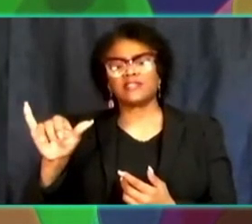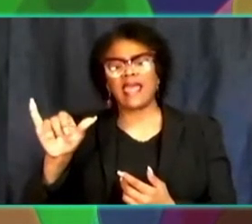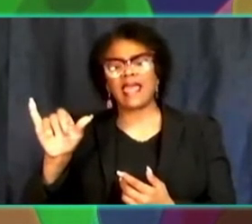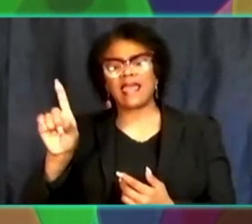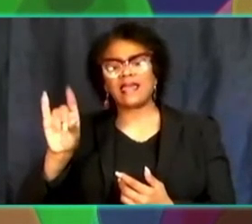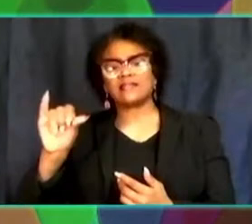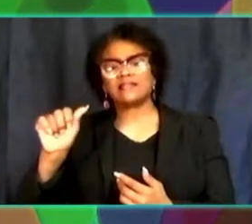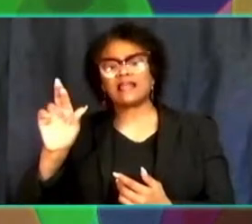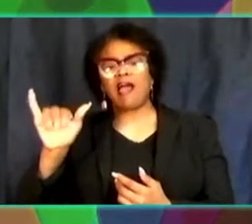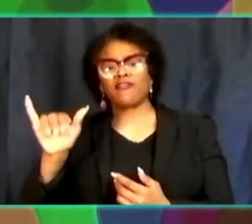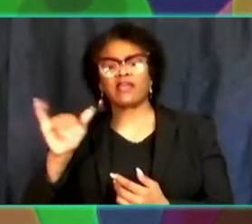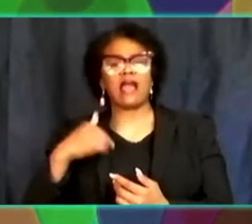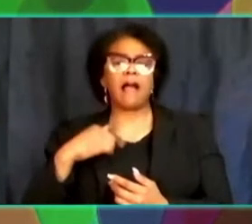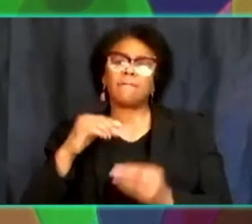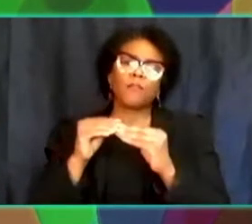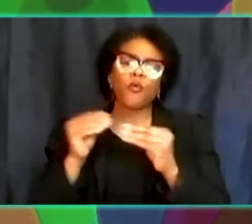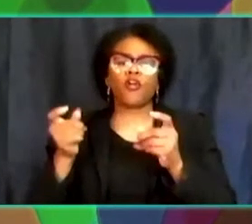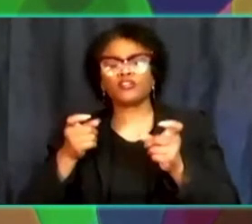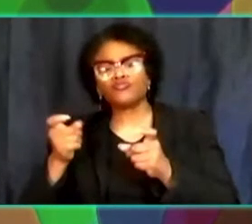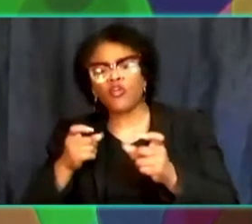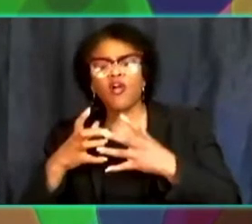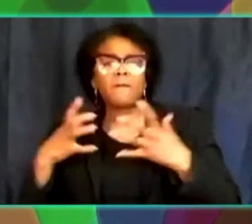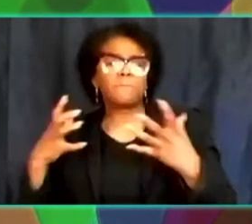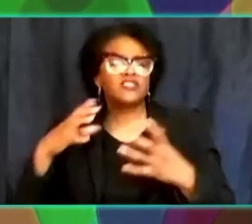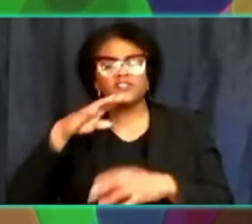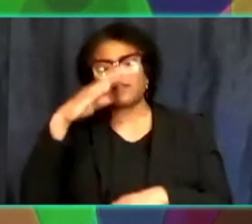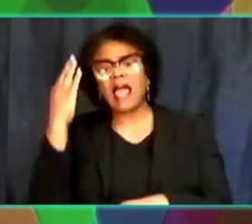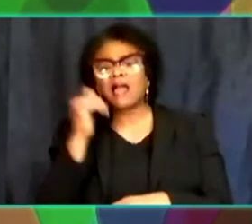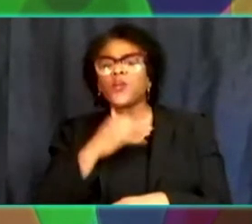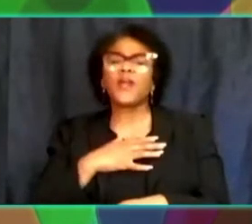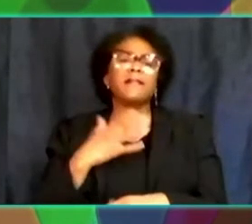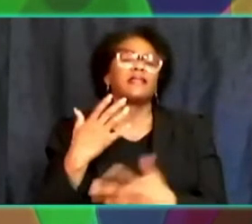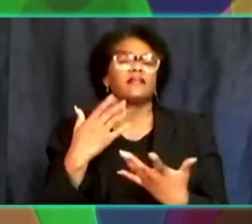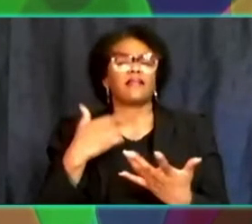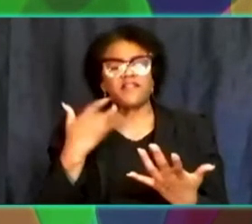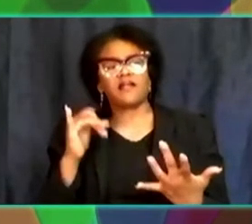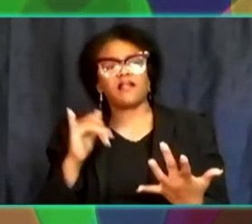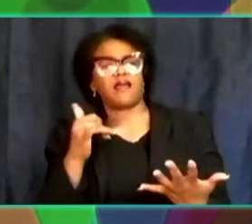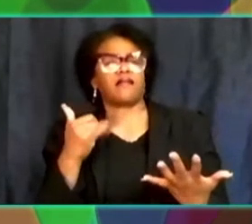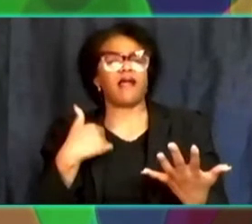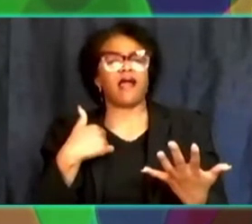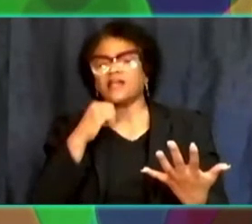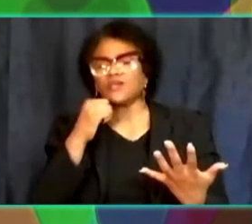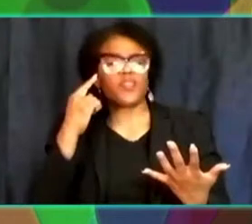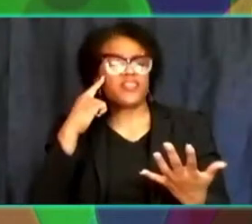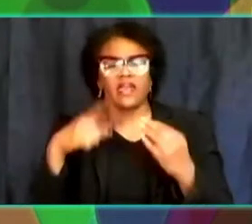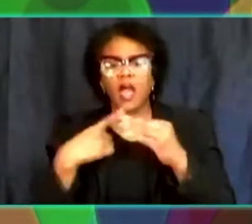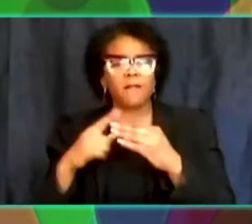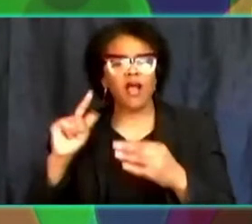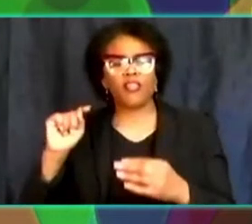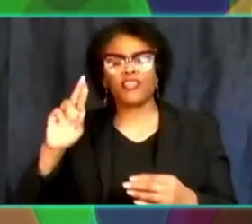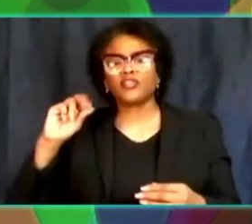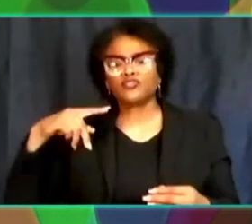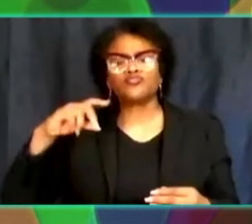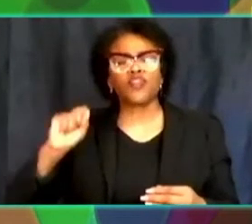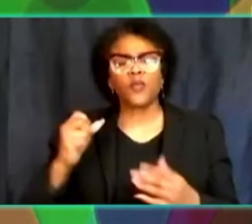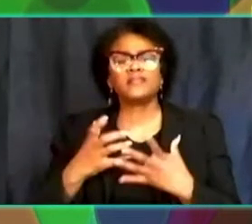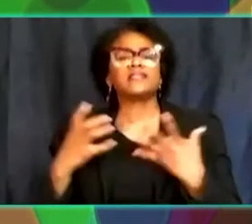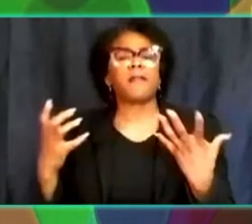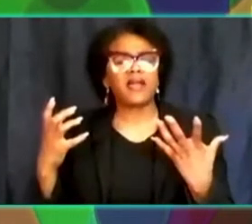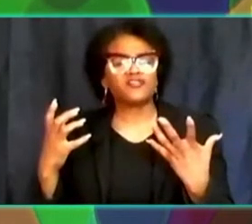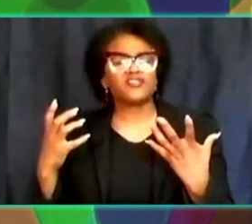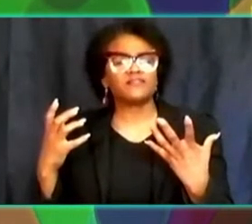control and it's just a bunch of Black women, I feel like I don't think about the tropes as much, because they won't feel